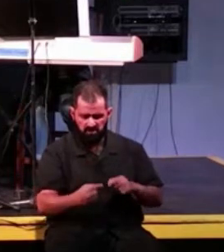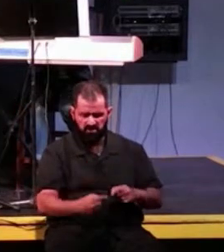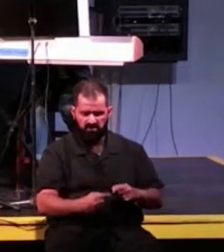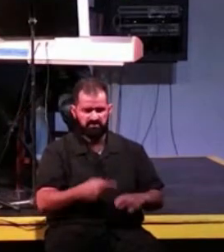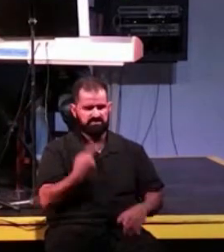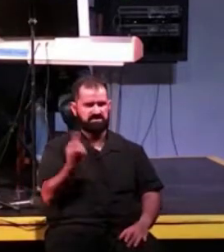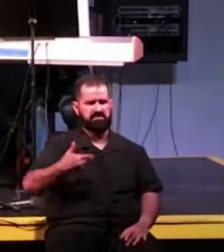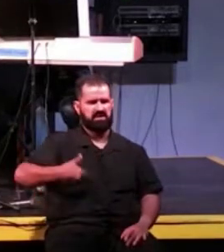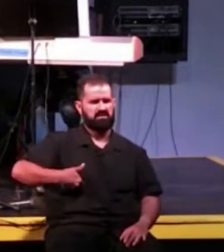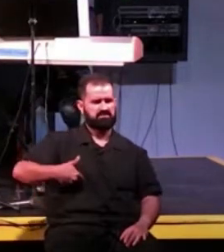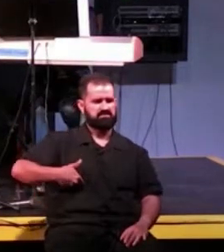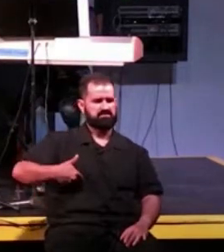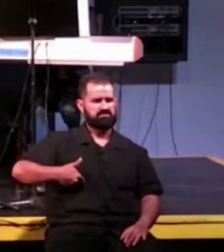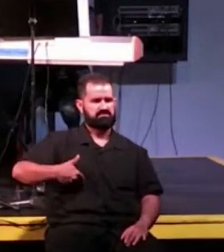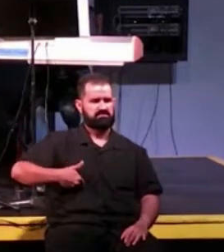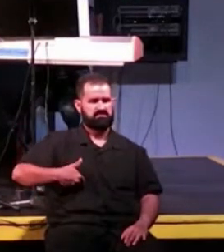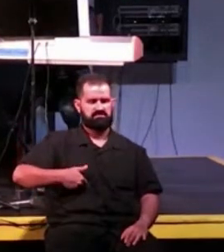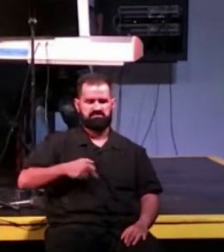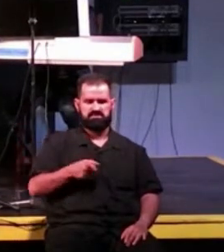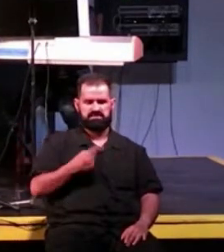something in her said,